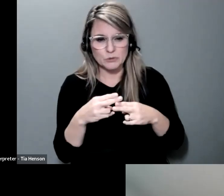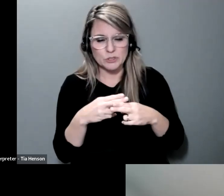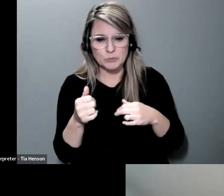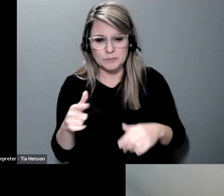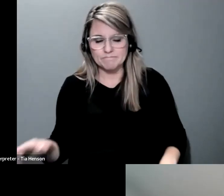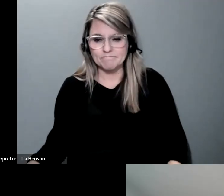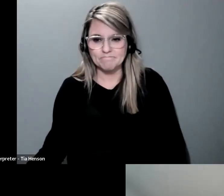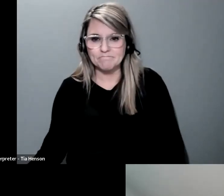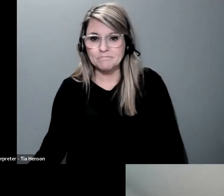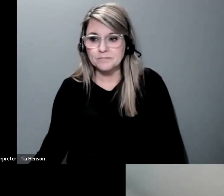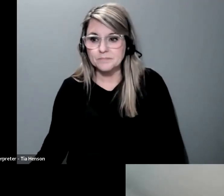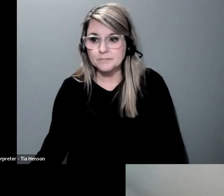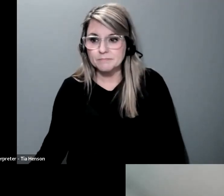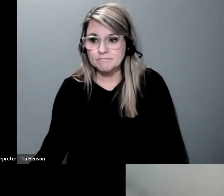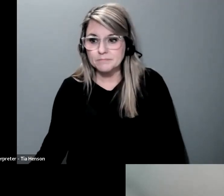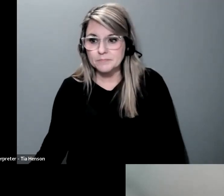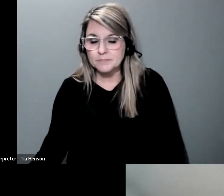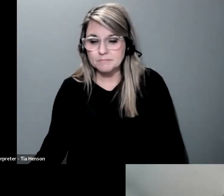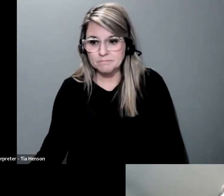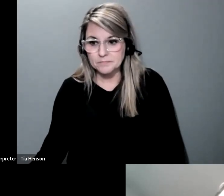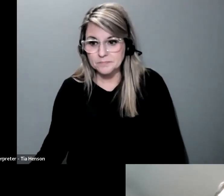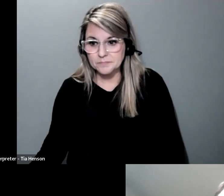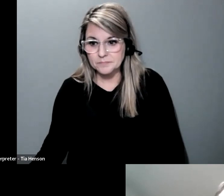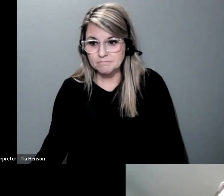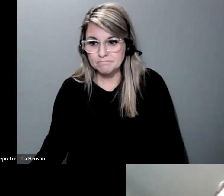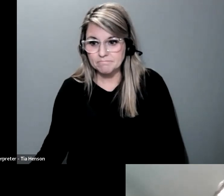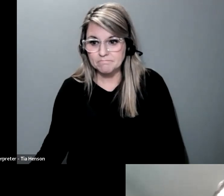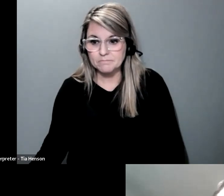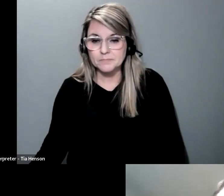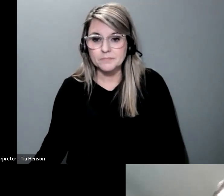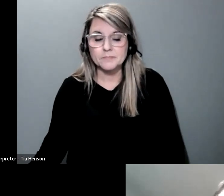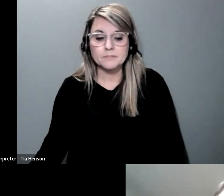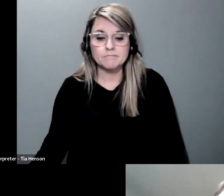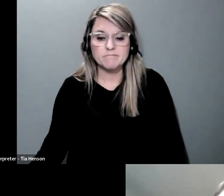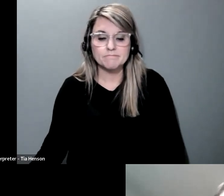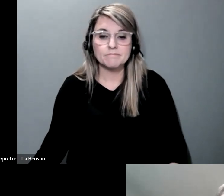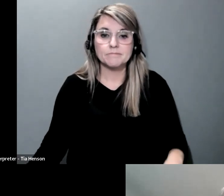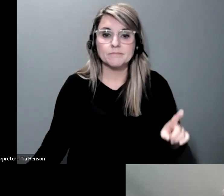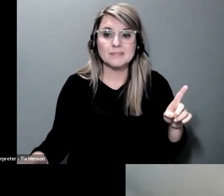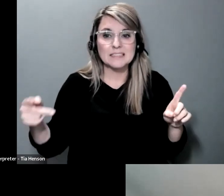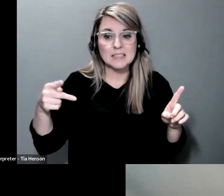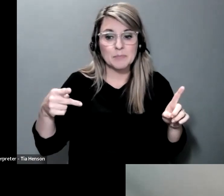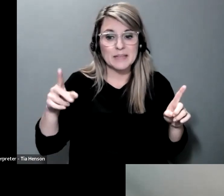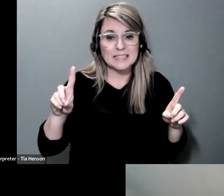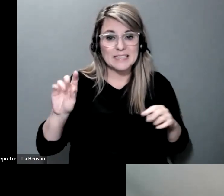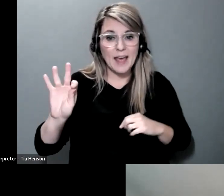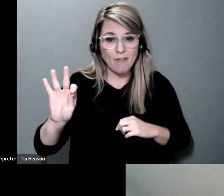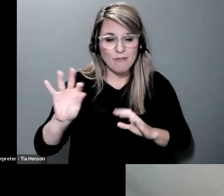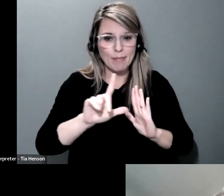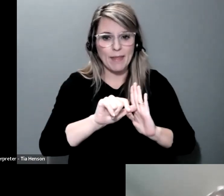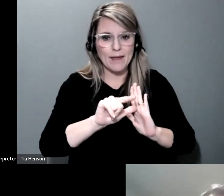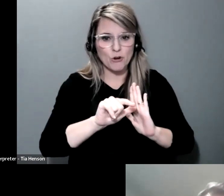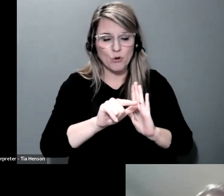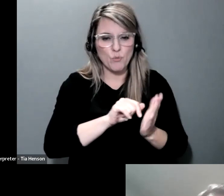That has an example of one filled out. Again, we're going to be sharing this with you in a PDF form that you can fill out,